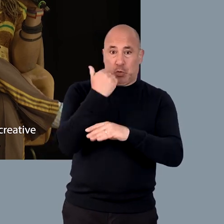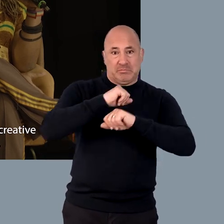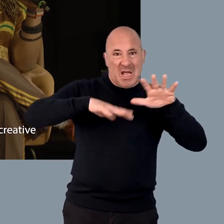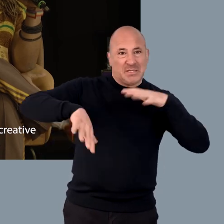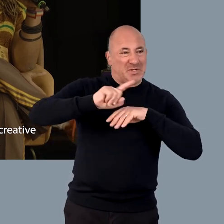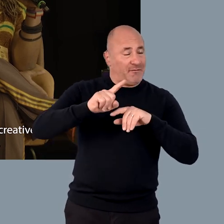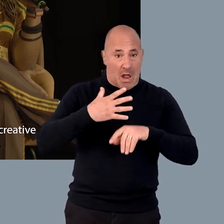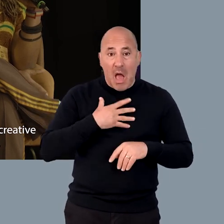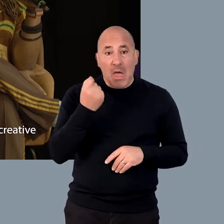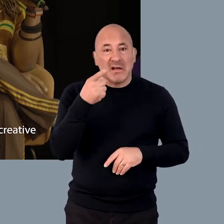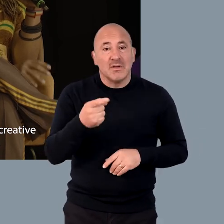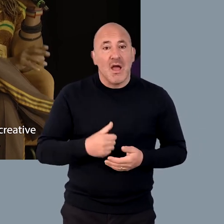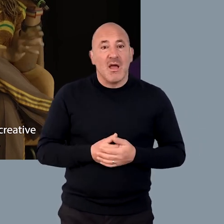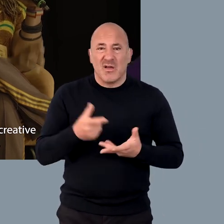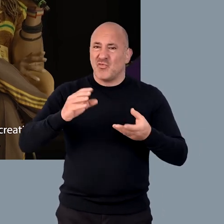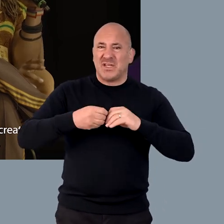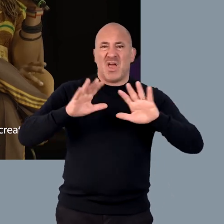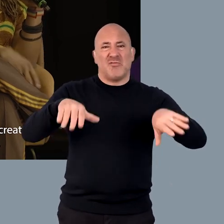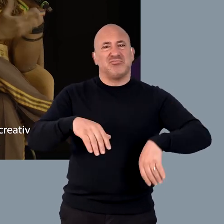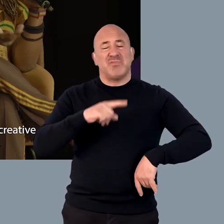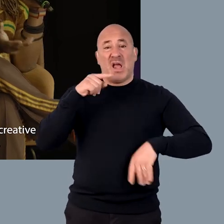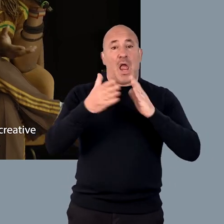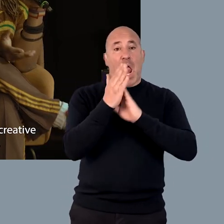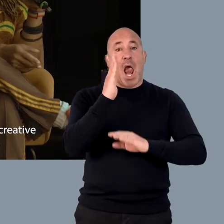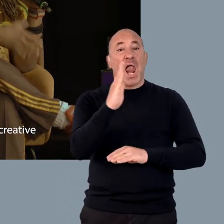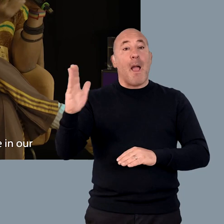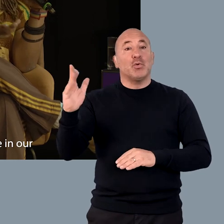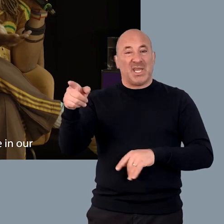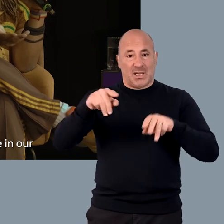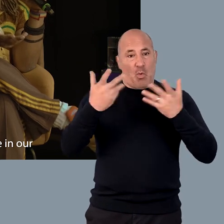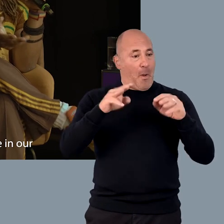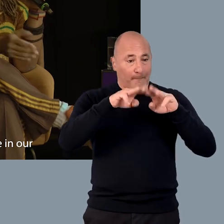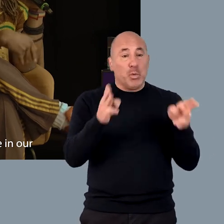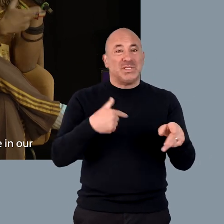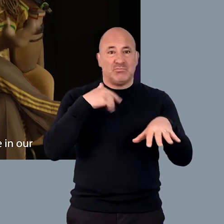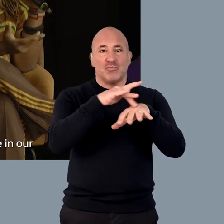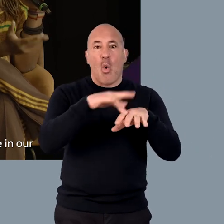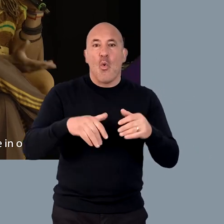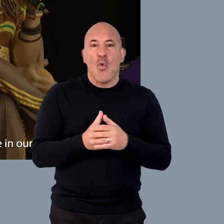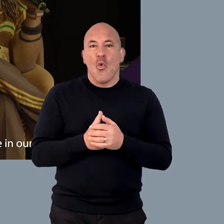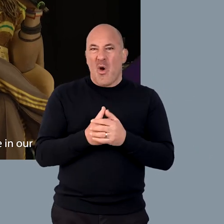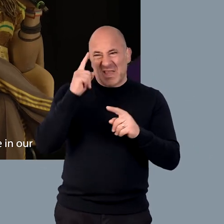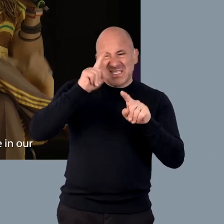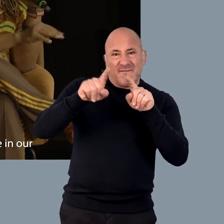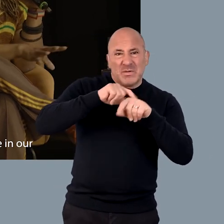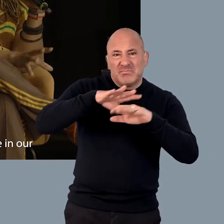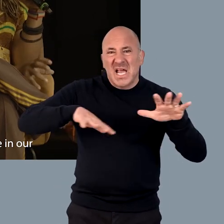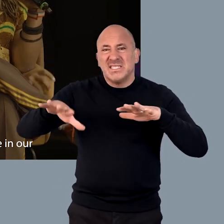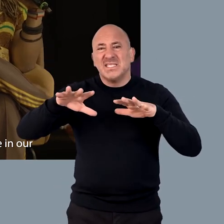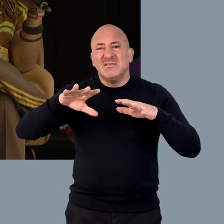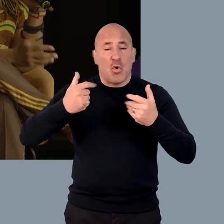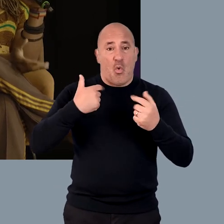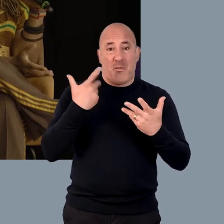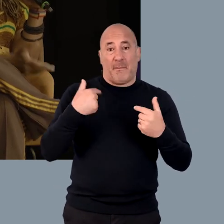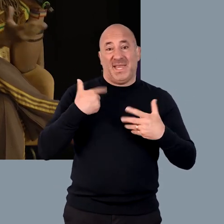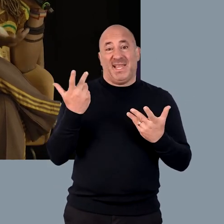spaces whenever possible Um and being creative about let's put on a show in a library Let's put on a show in a museum approaching other spaces and being creative